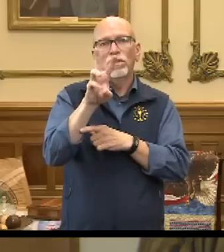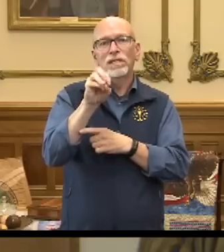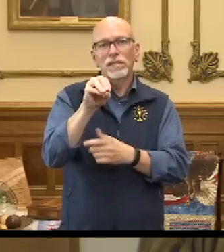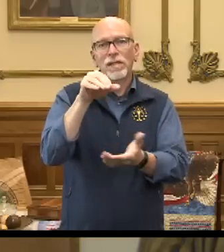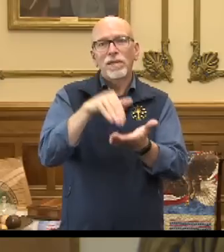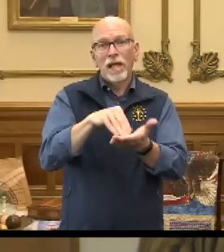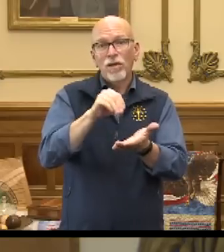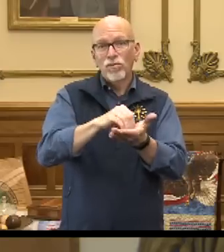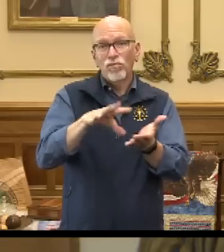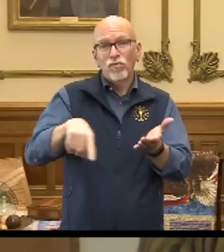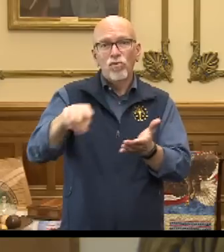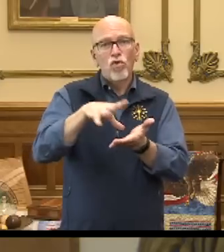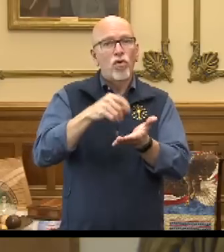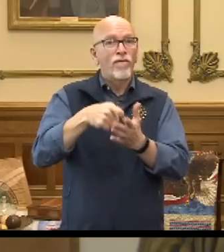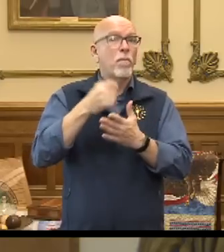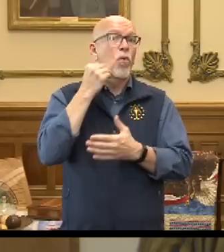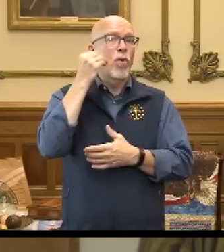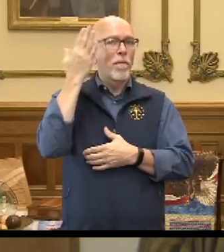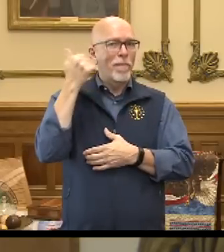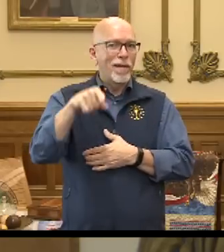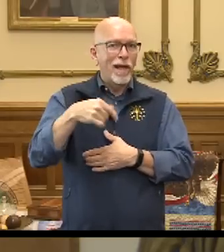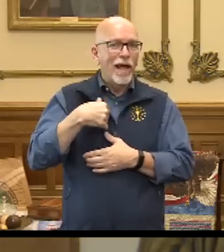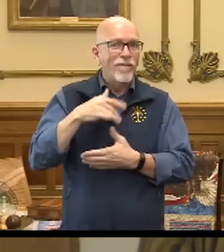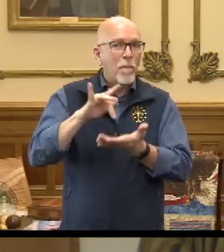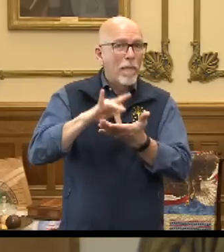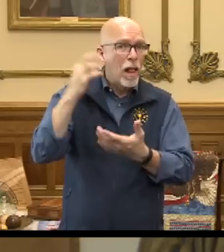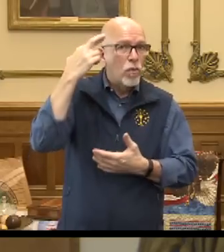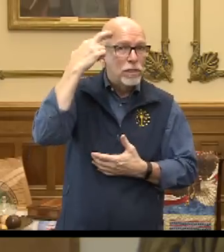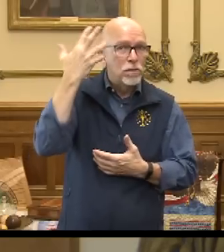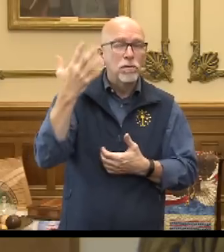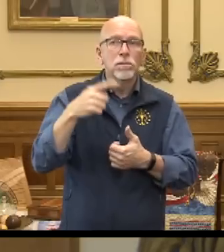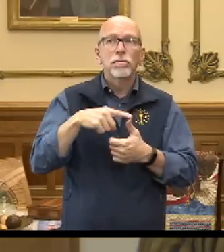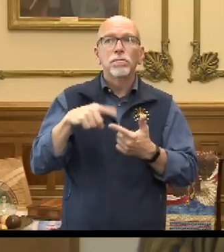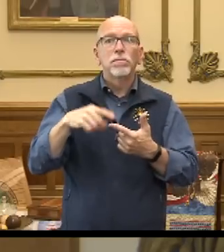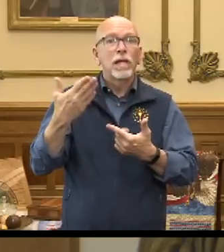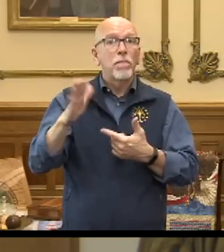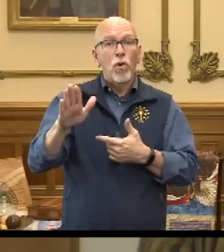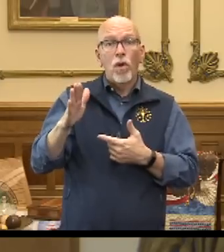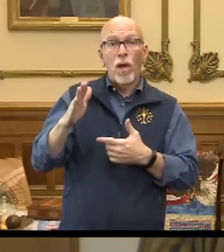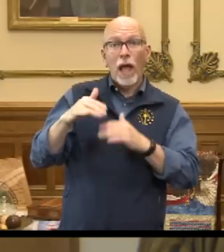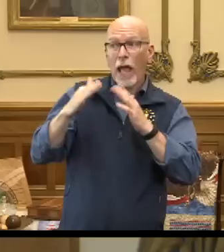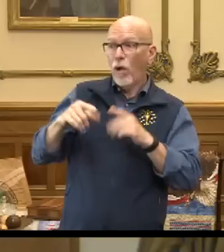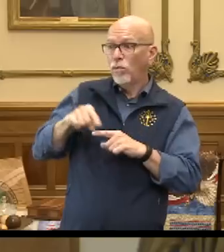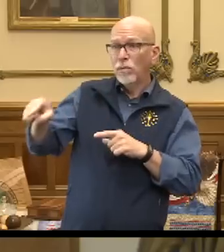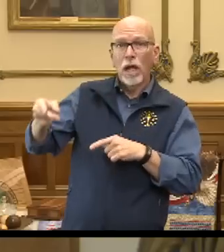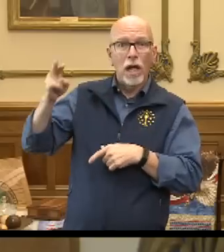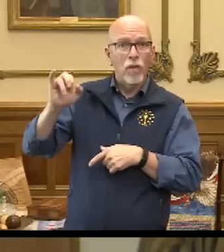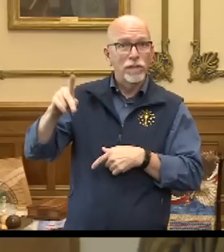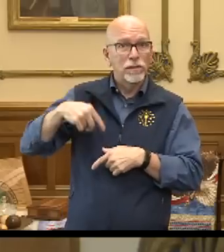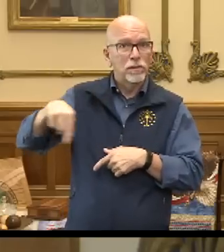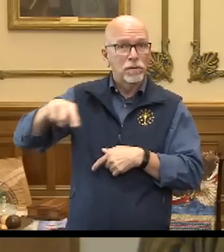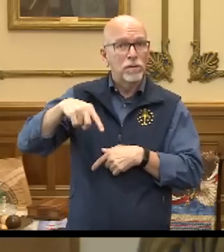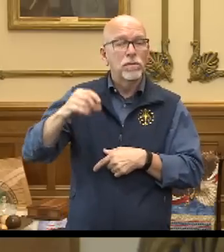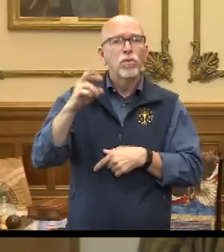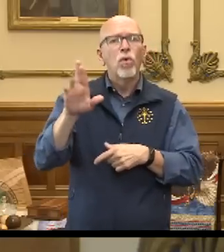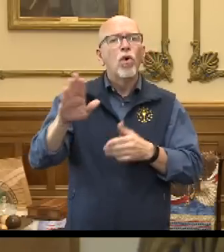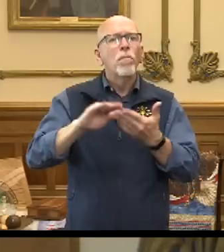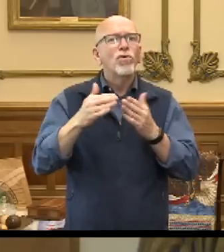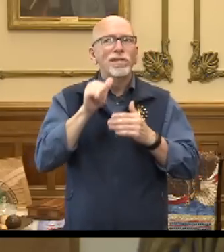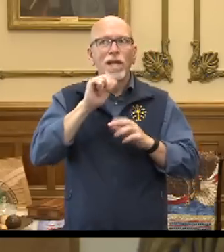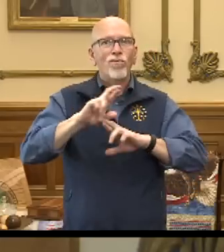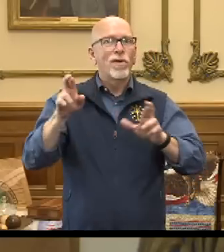260,000 students who are learning at home because they have medical conditions, a household member who is high risk, or a community that is not ready for